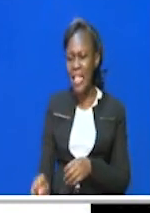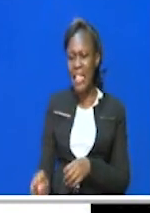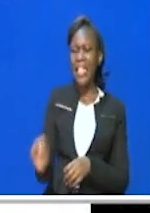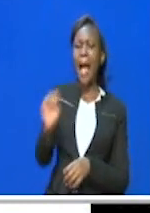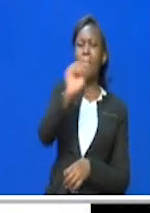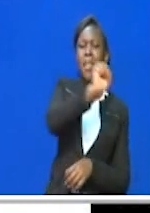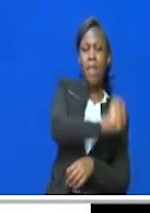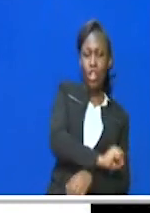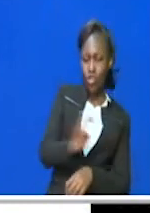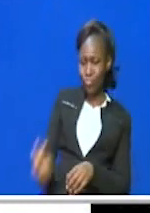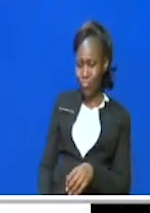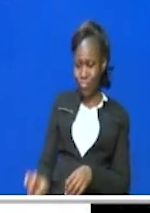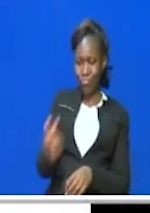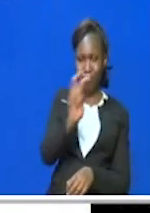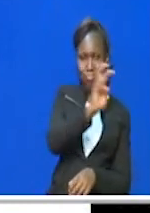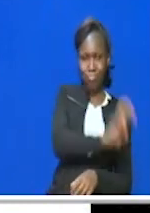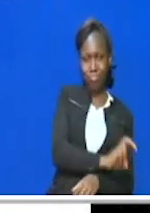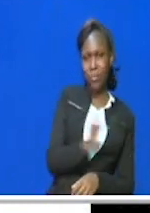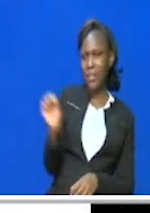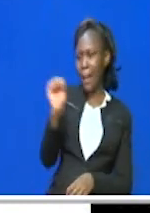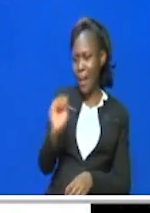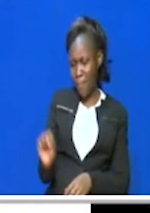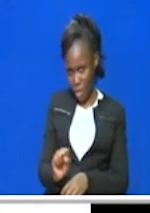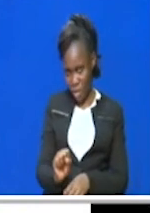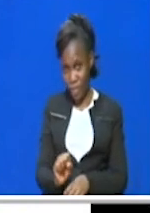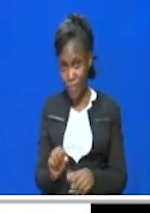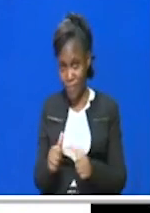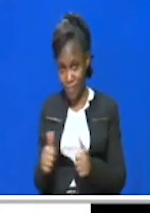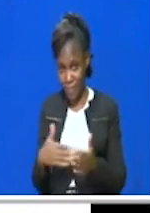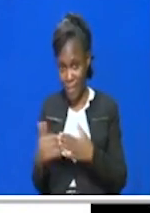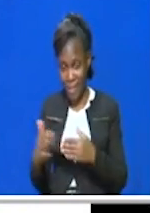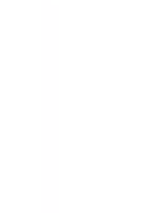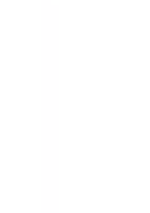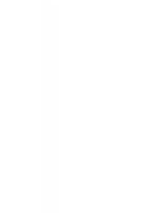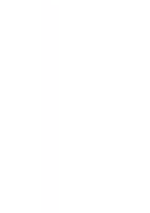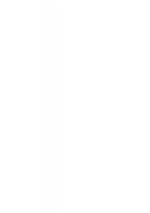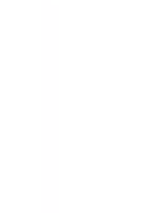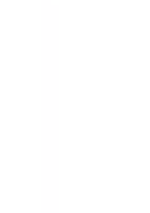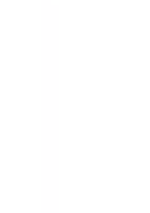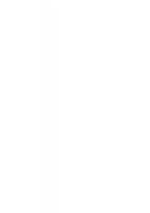a solid substance changes to gas upon heating.